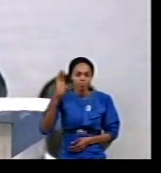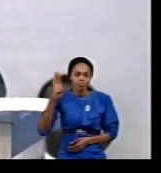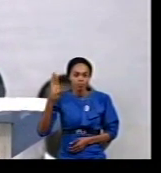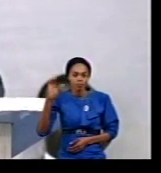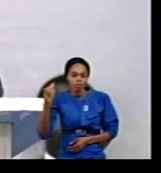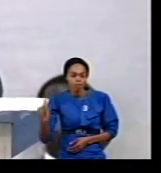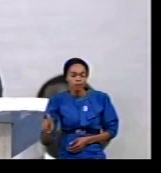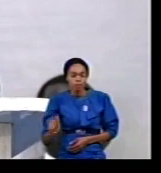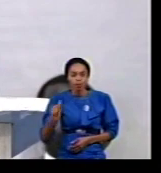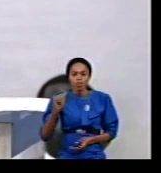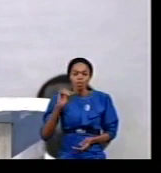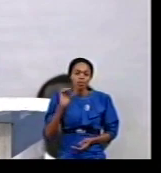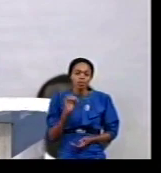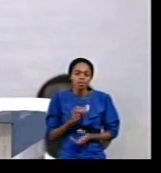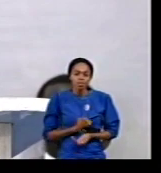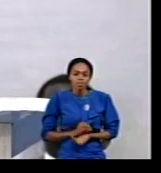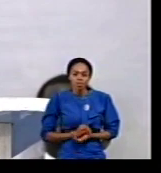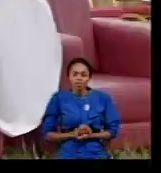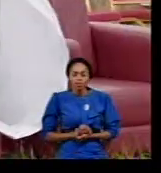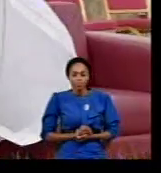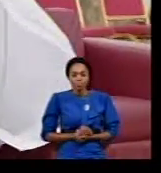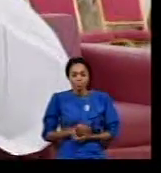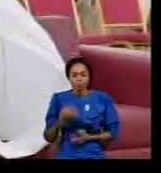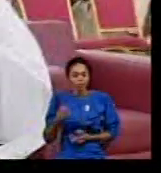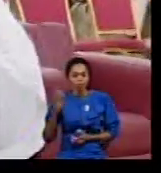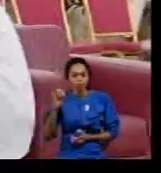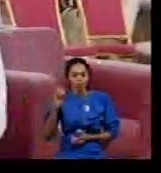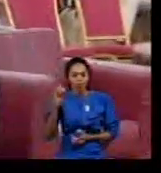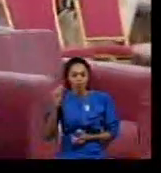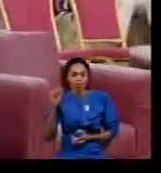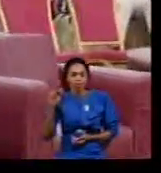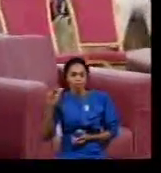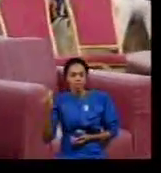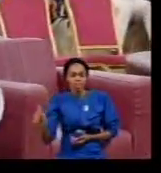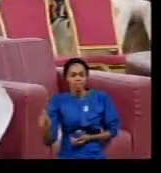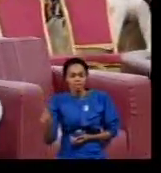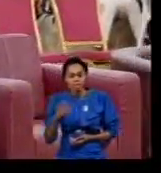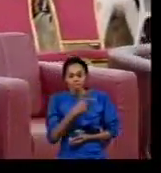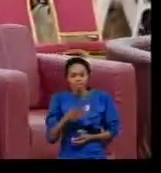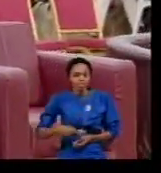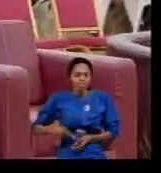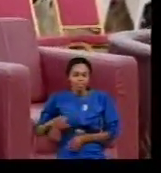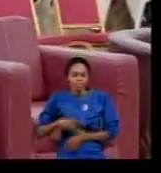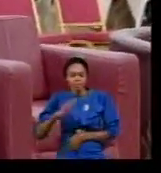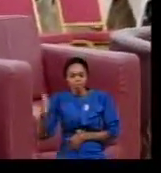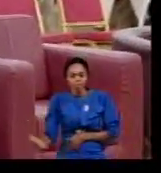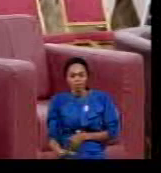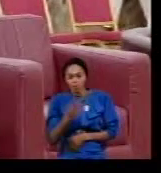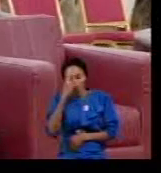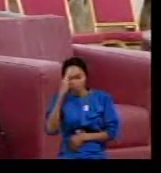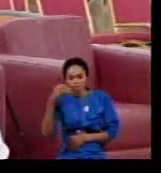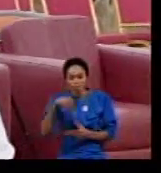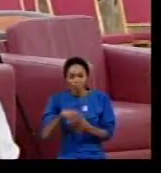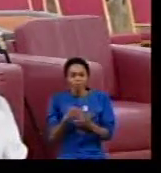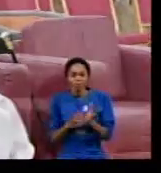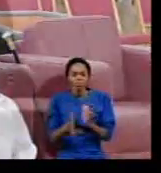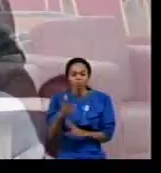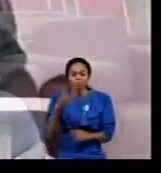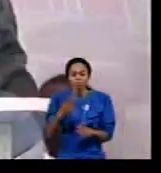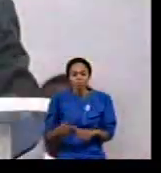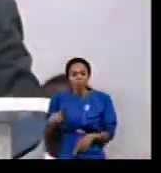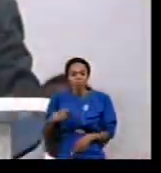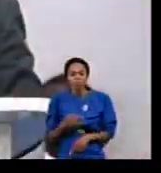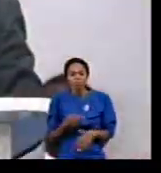verse 14. Judges chapter 6, verse 14, clear assignment. And the name of Jesus. Upon him, also have his